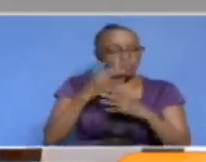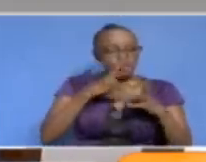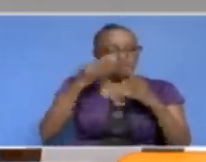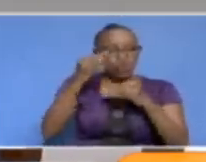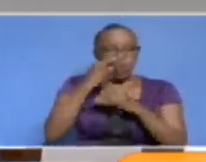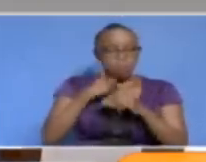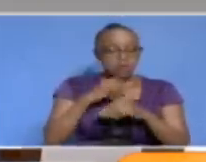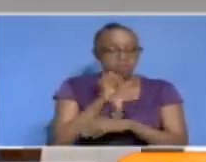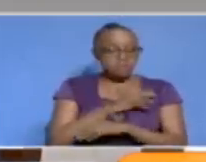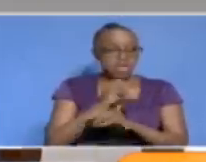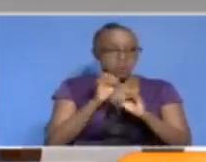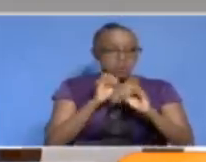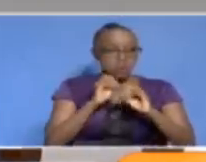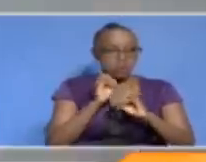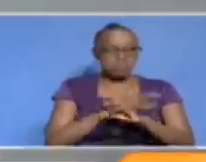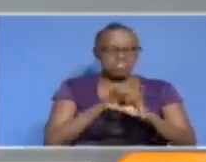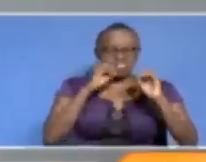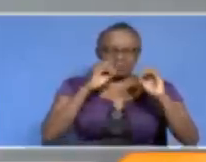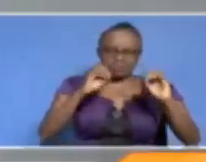You have no fear. No fear.